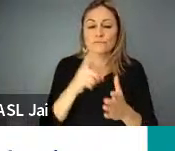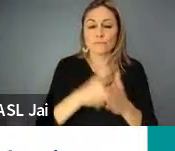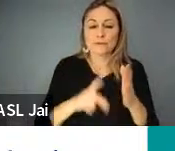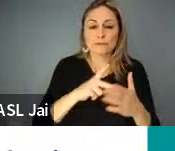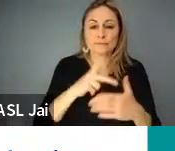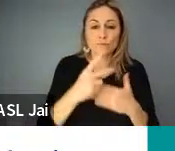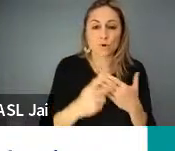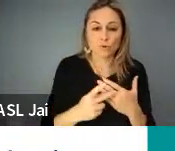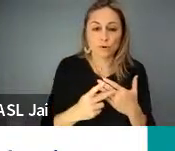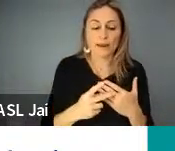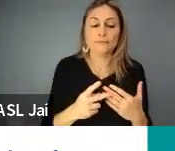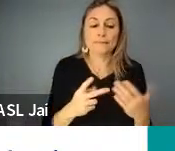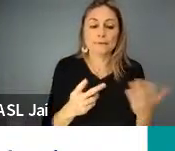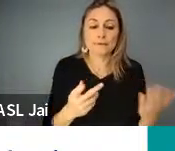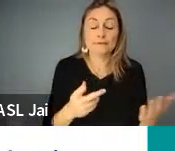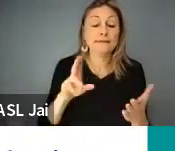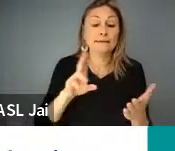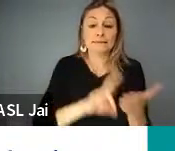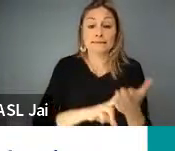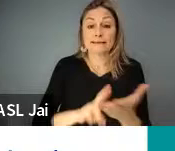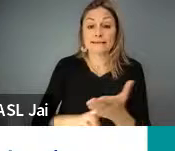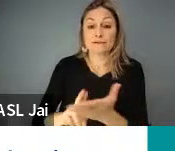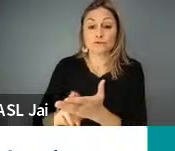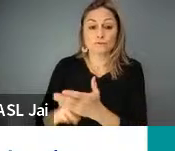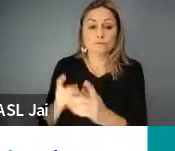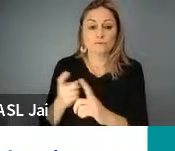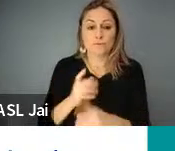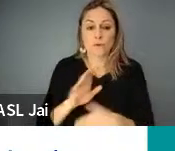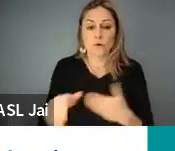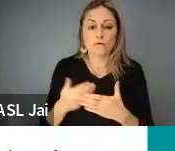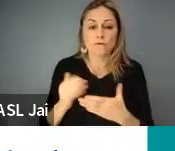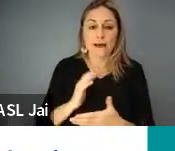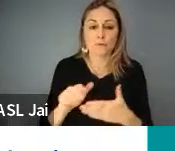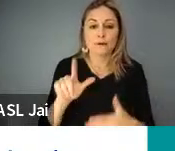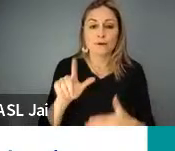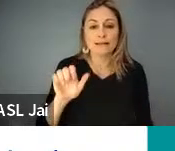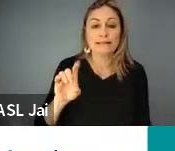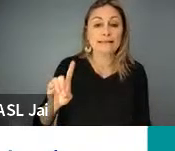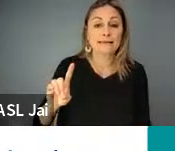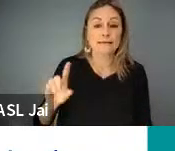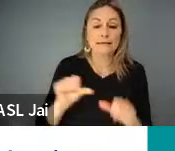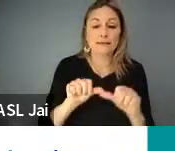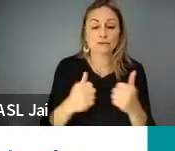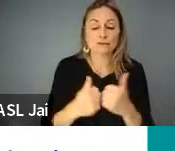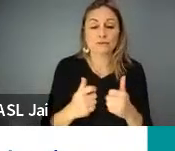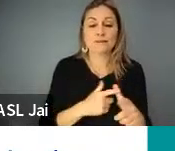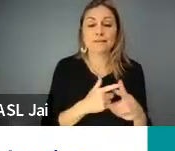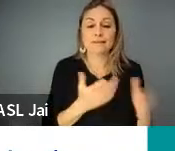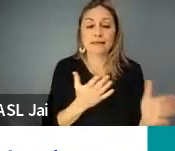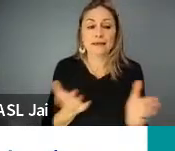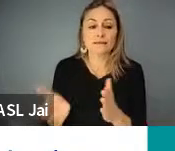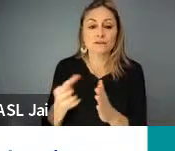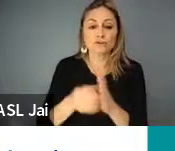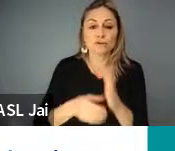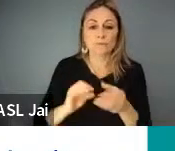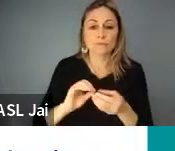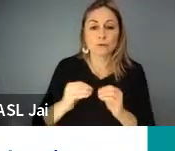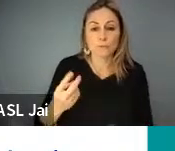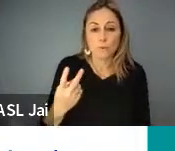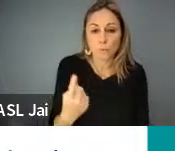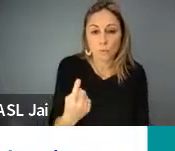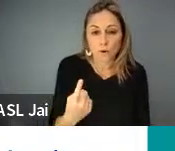signatures by all of our lead agencies. Then we'll move into chapters 1, which really establishes why we are